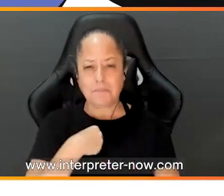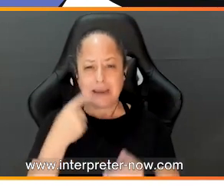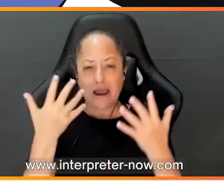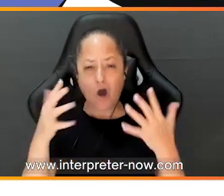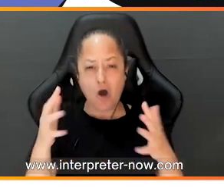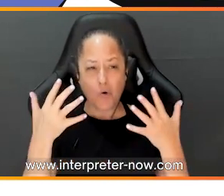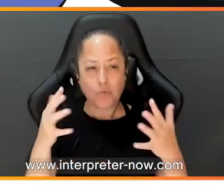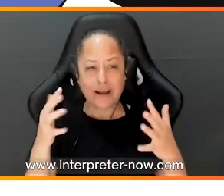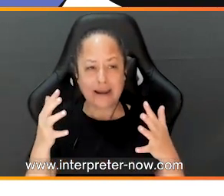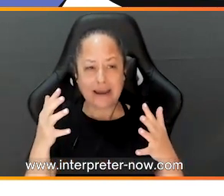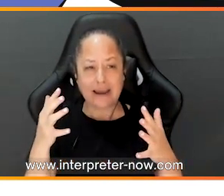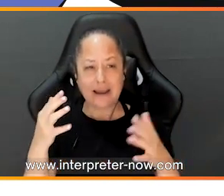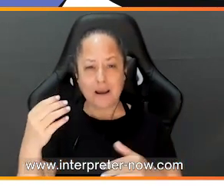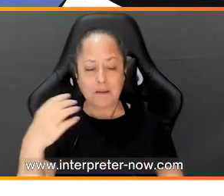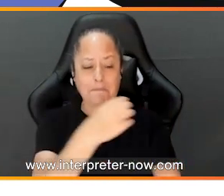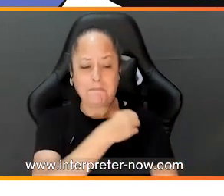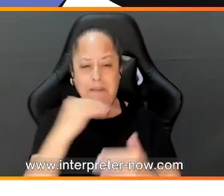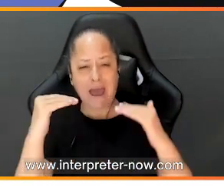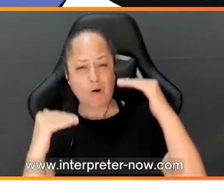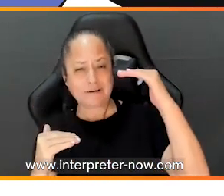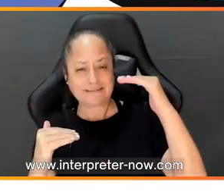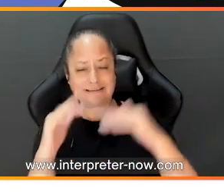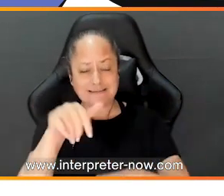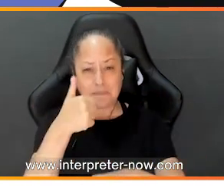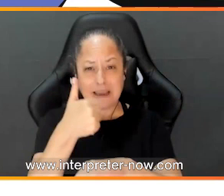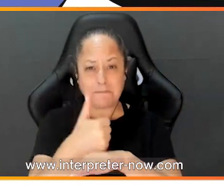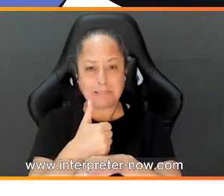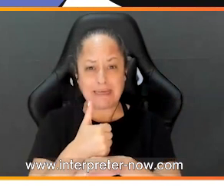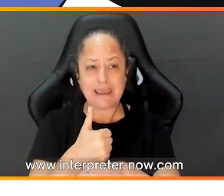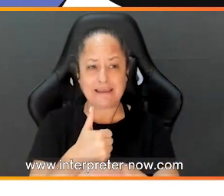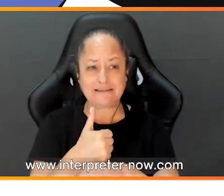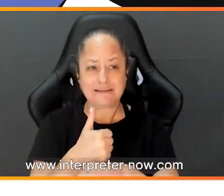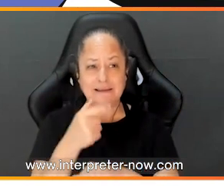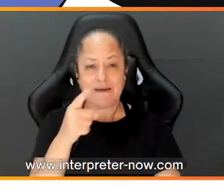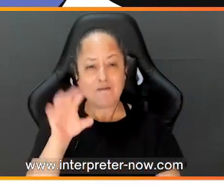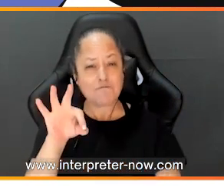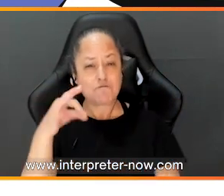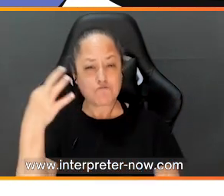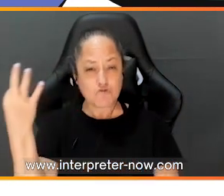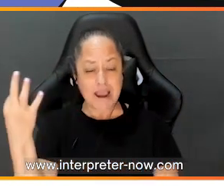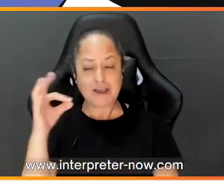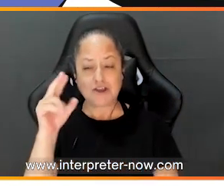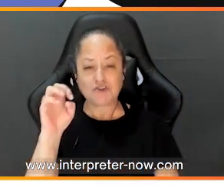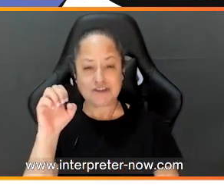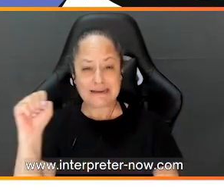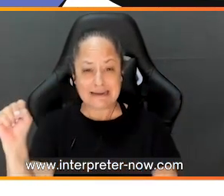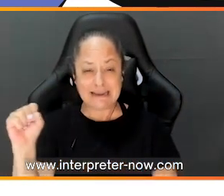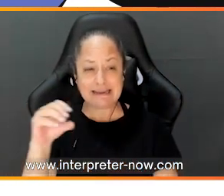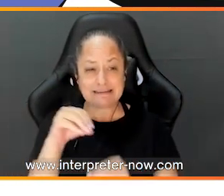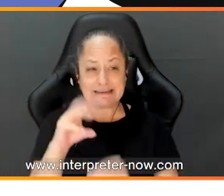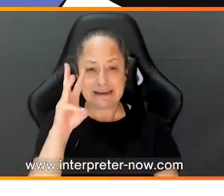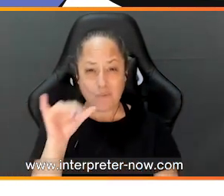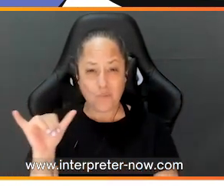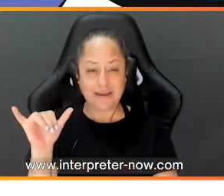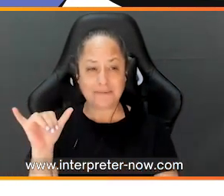leave behind your own identity. And to me, that's already a power system in place